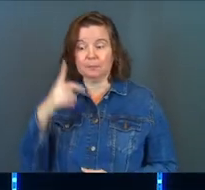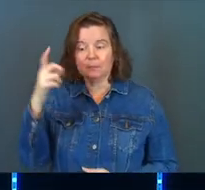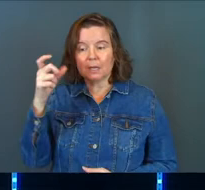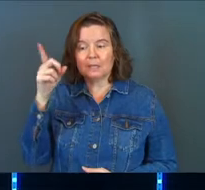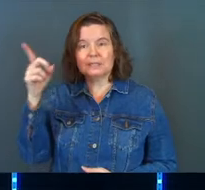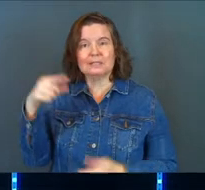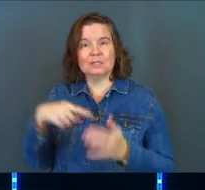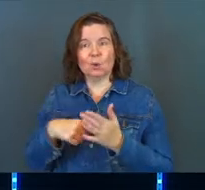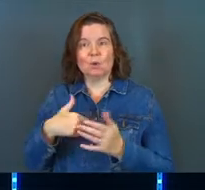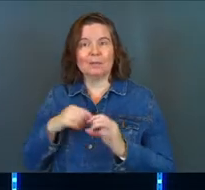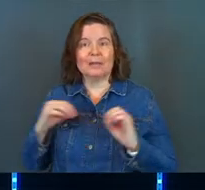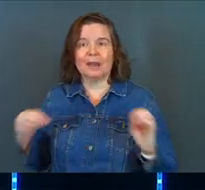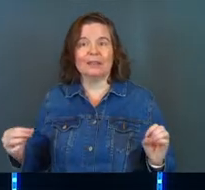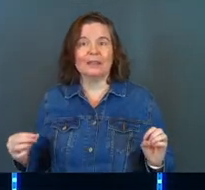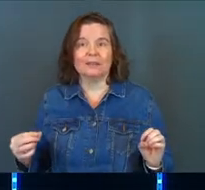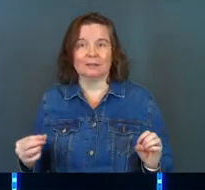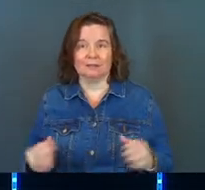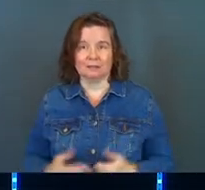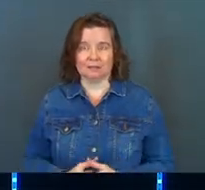Because he owed me nothing.